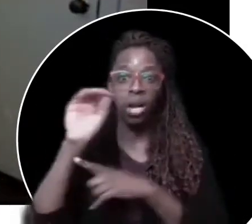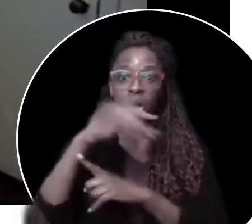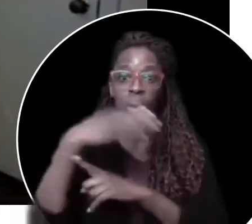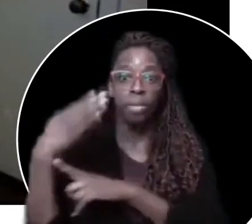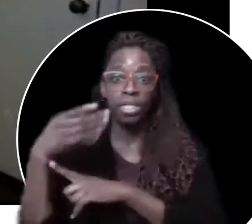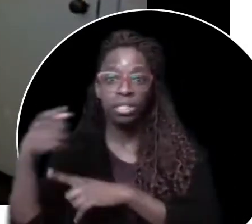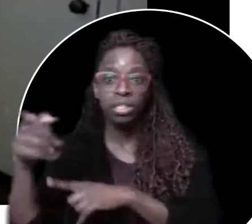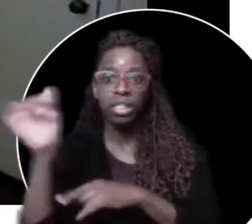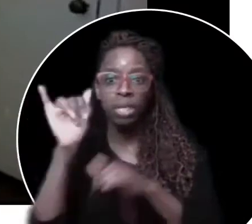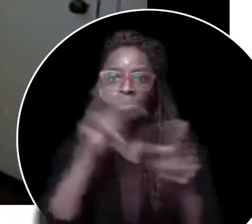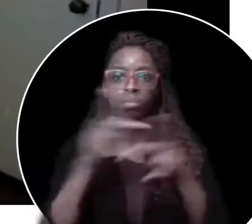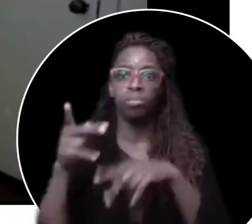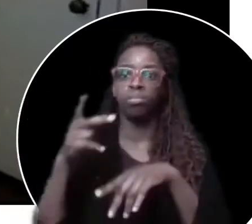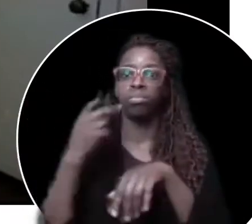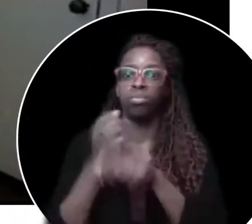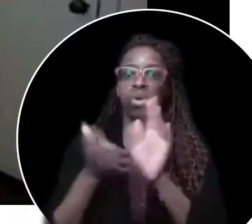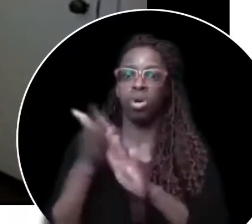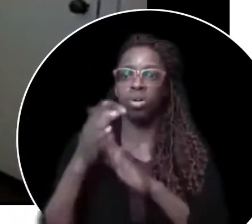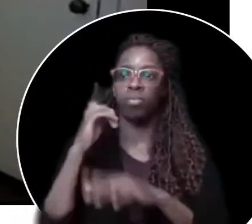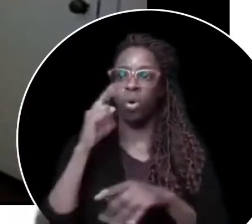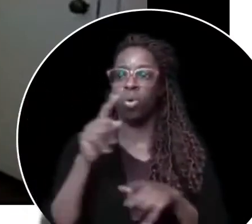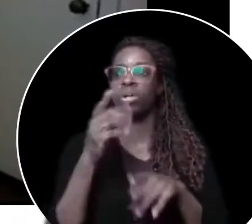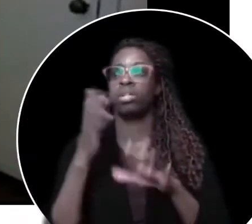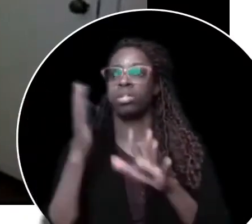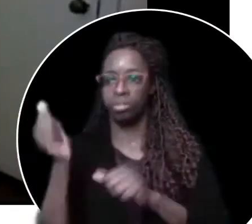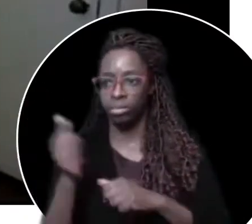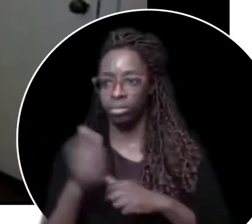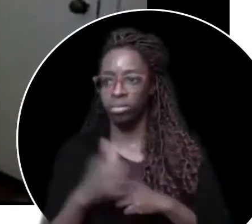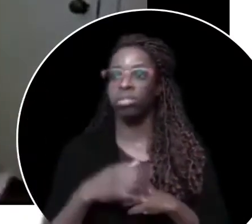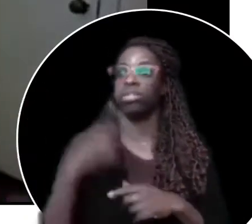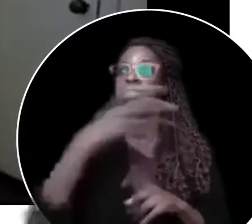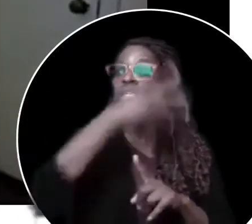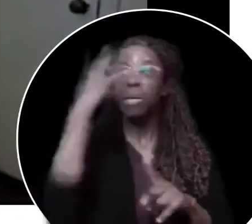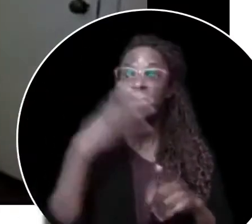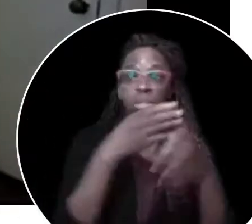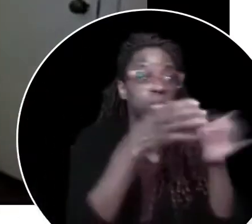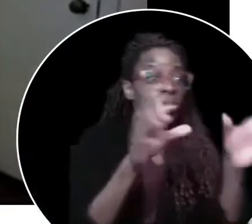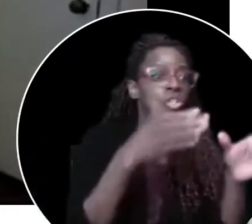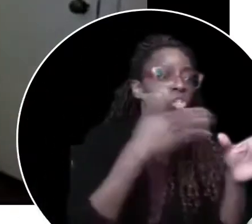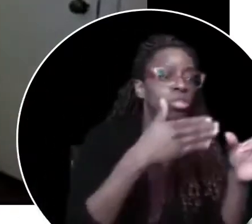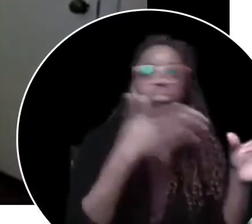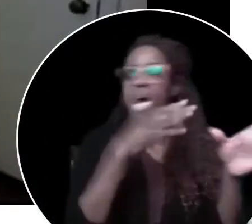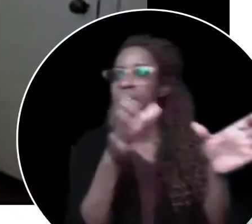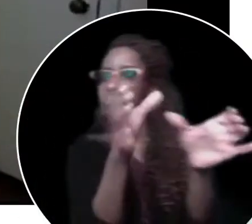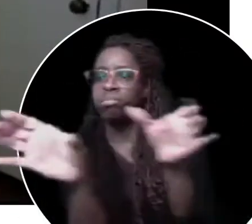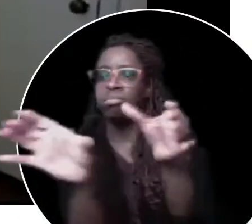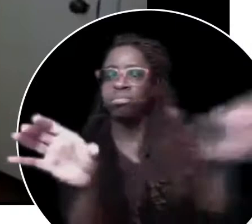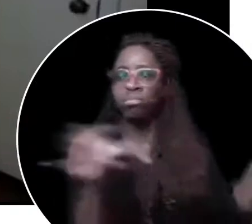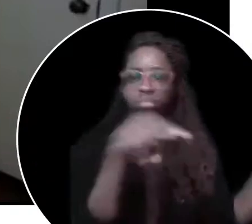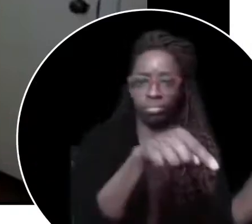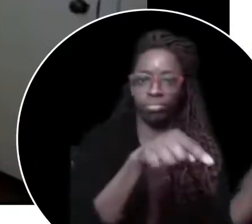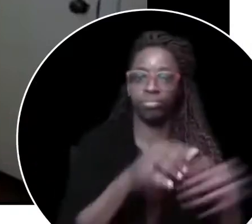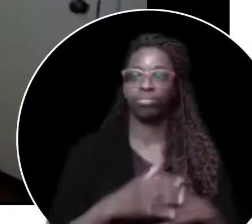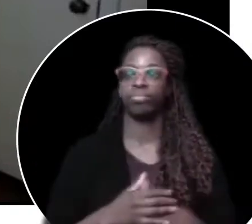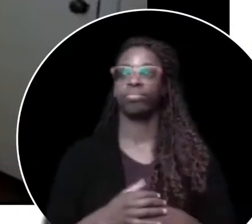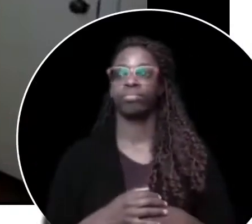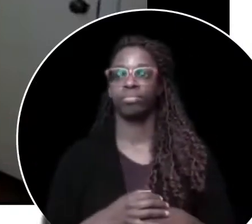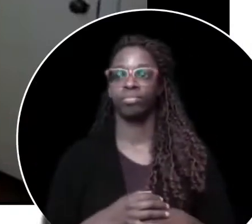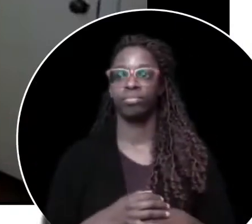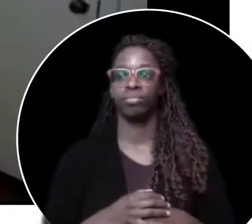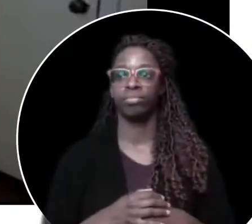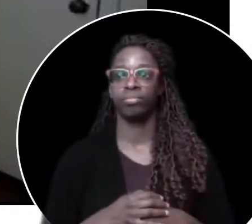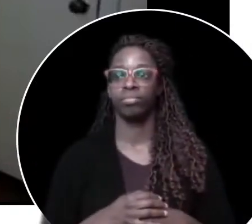not families, as if people with felony convictions do not have families, and which explained the deterring